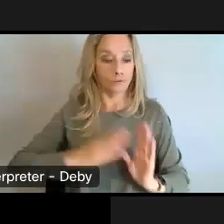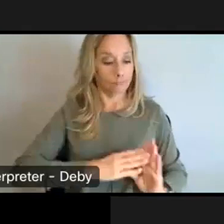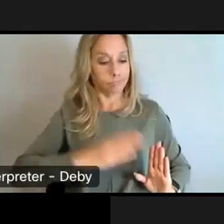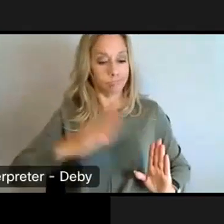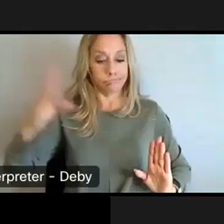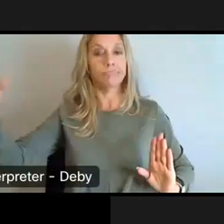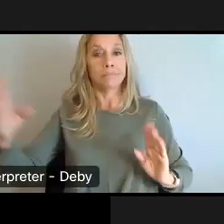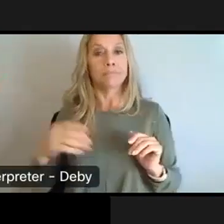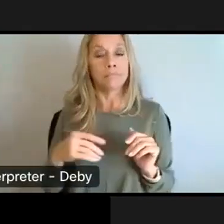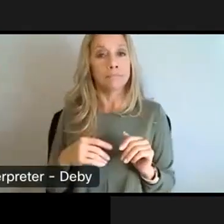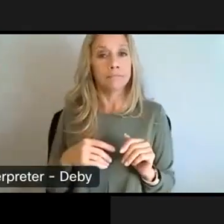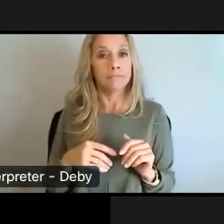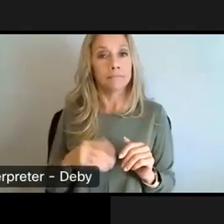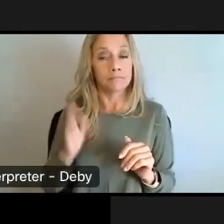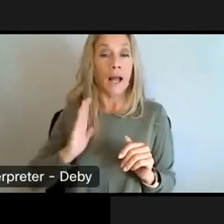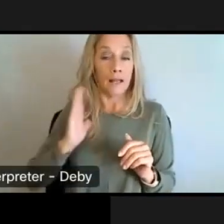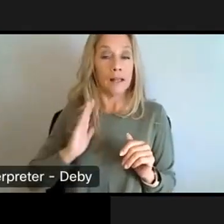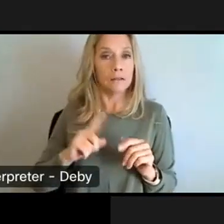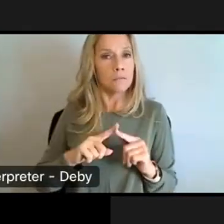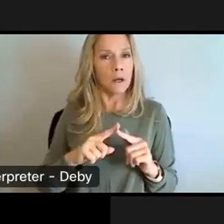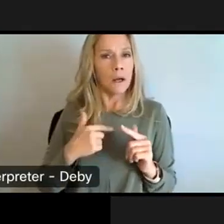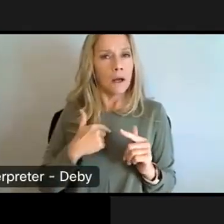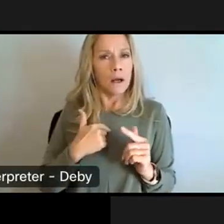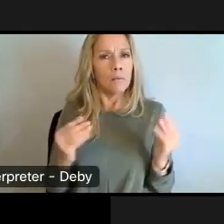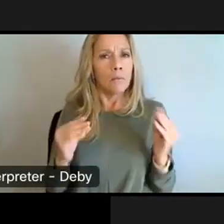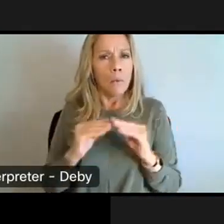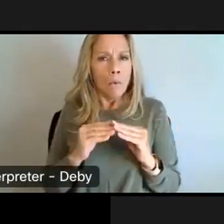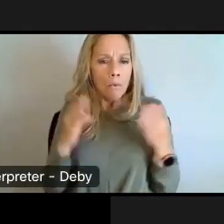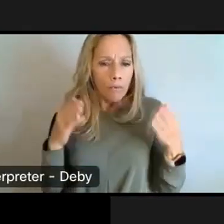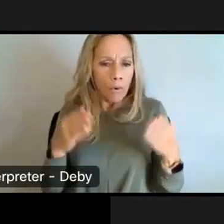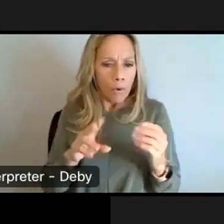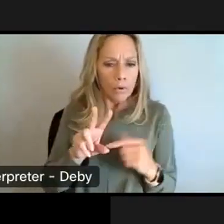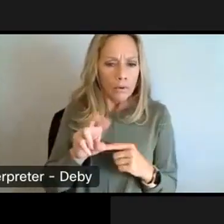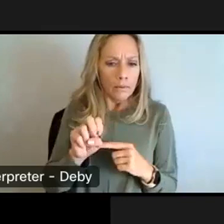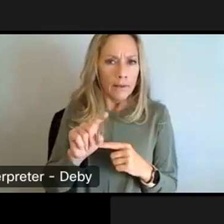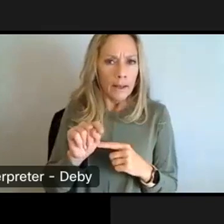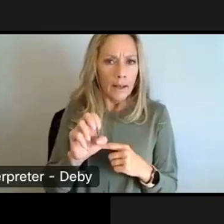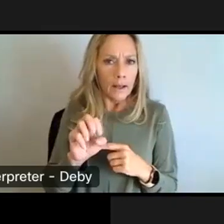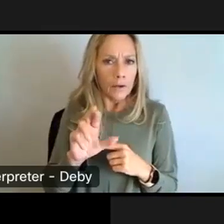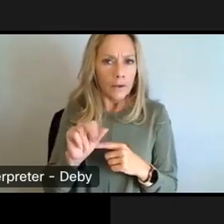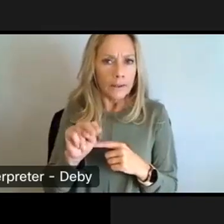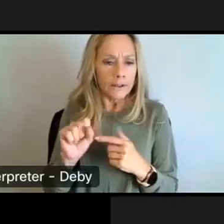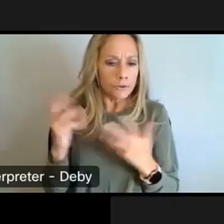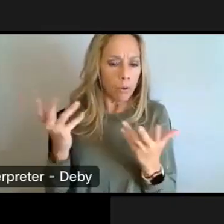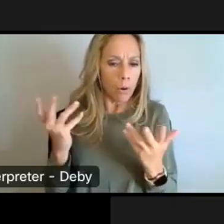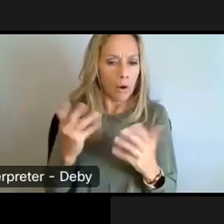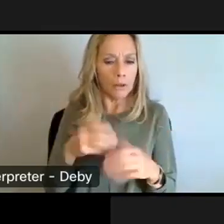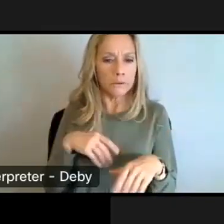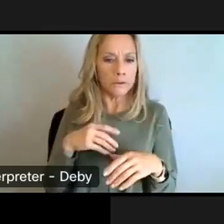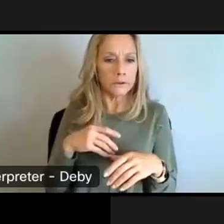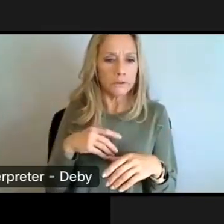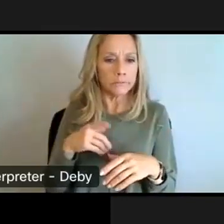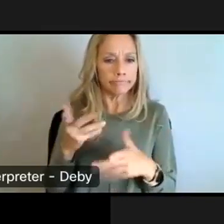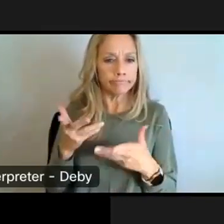more focus on the things that veterans bring through your military training.